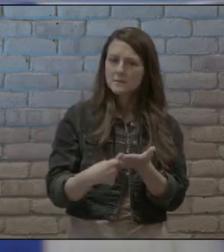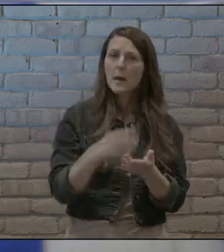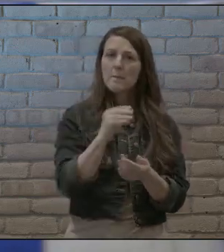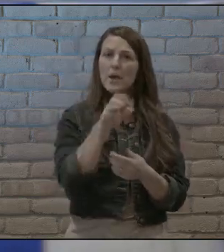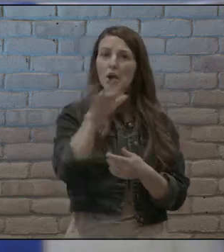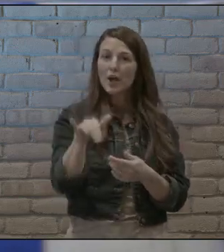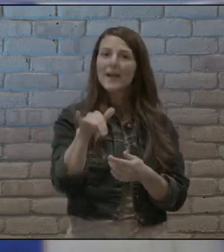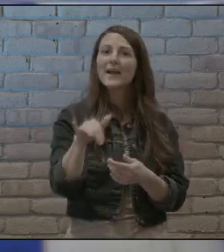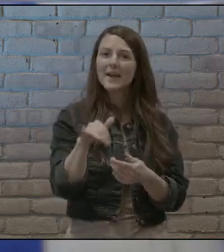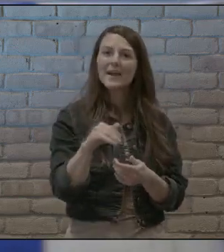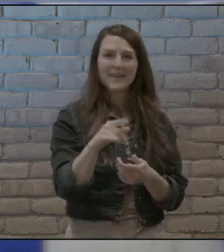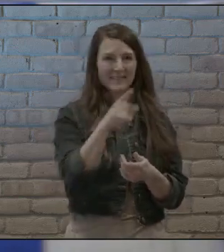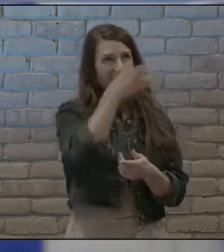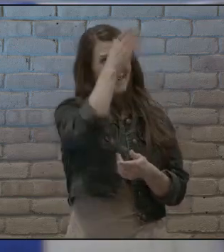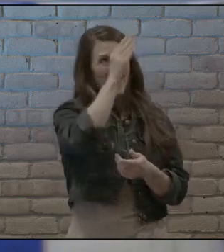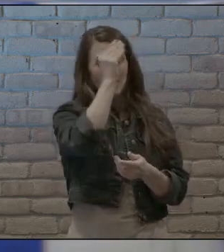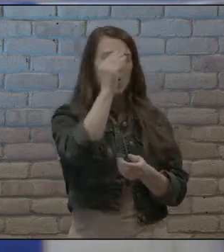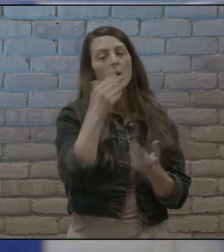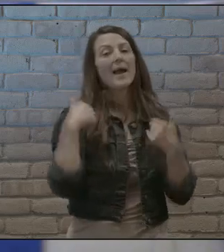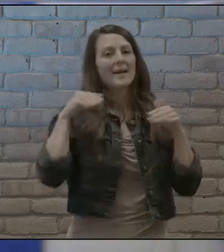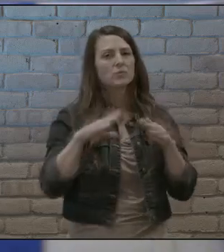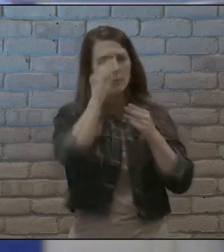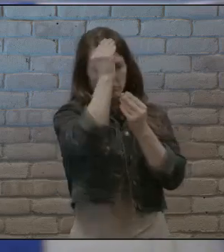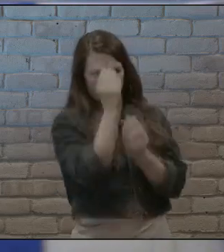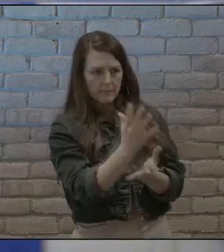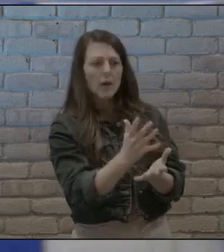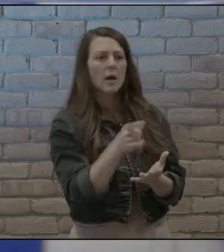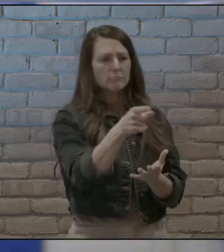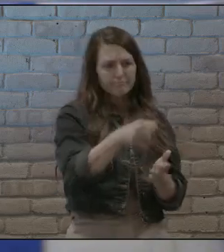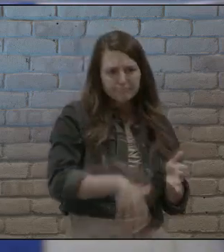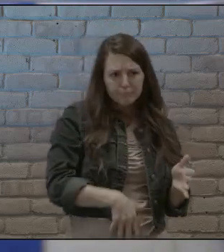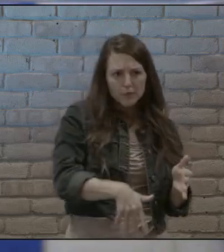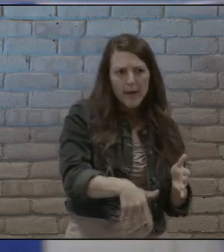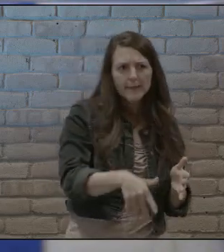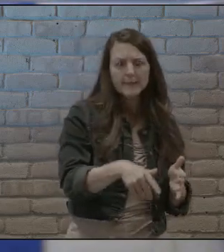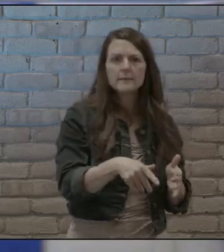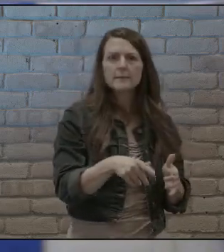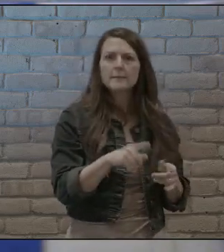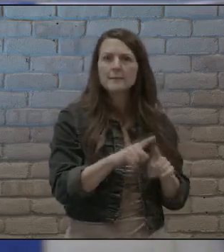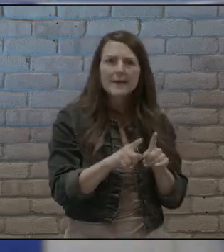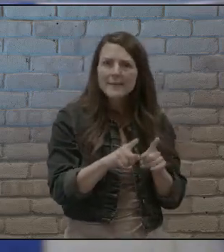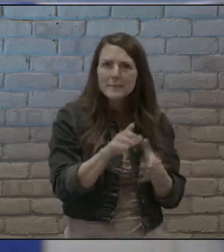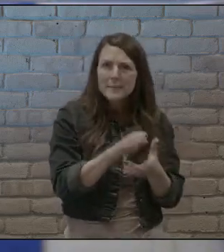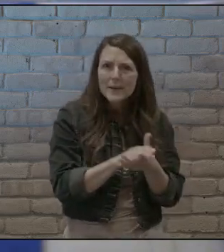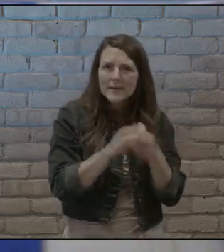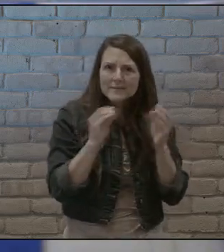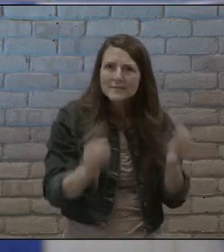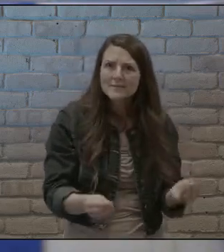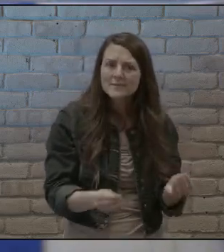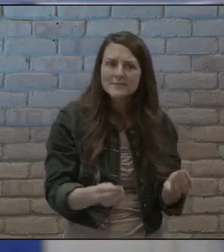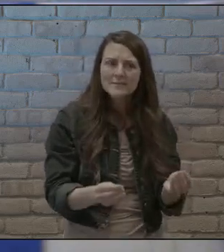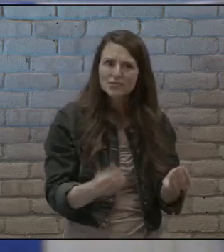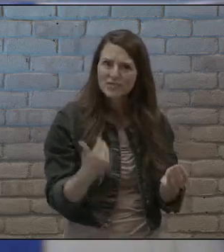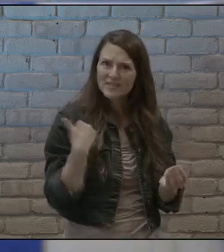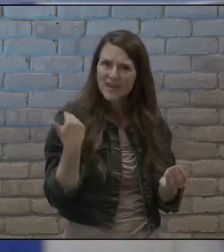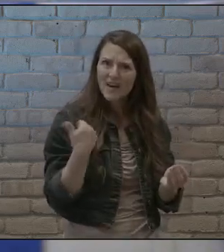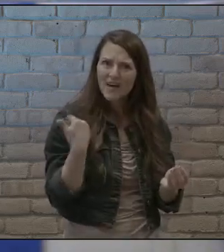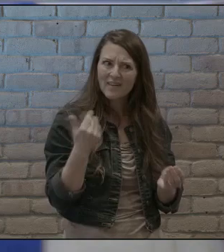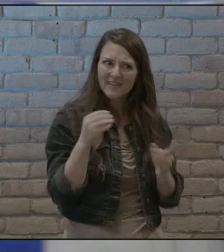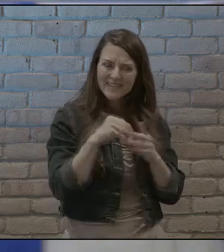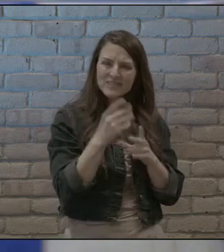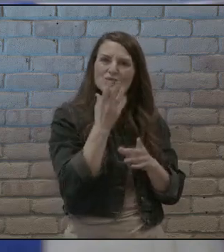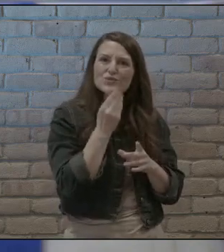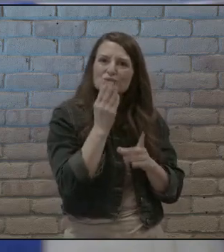pregnant. Yay! Except she's not married, and she's a young woman in a Jewish culture. And so crisis can bring about